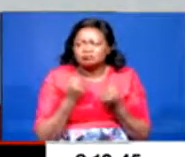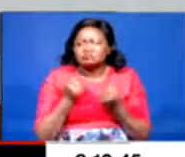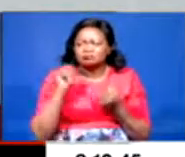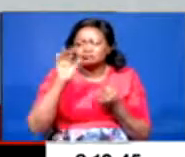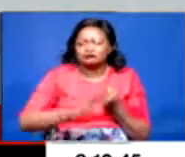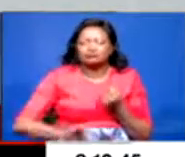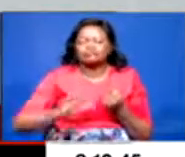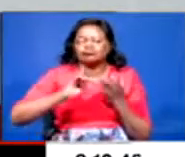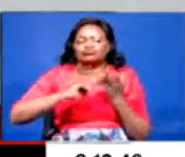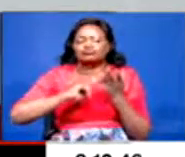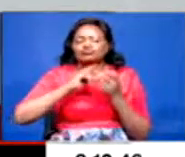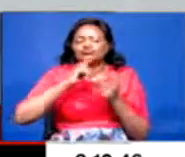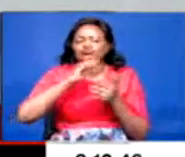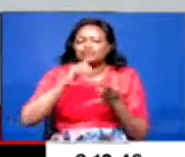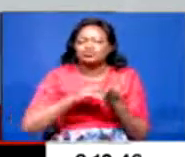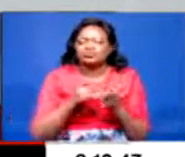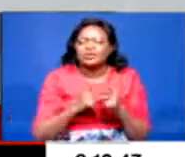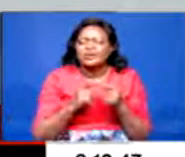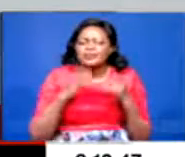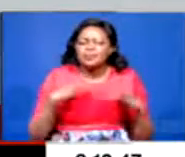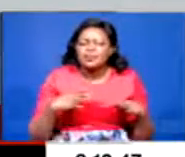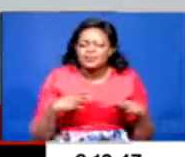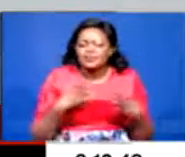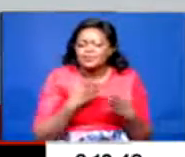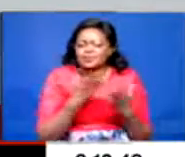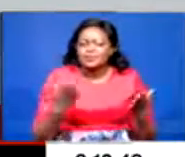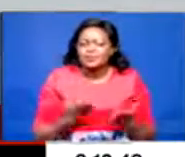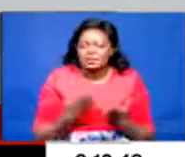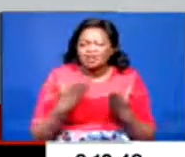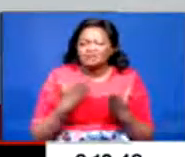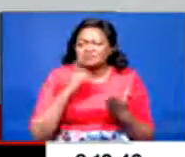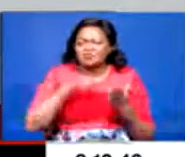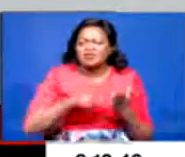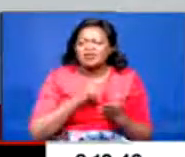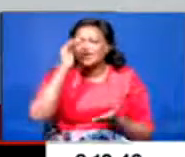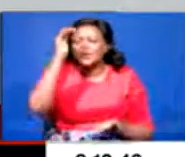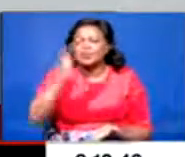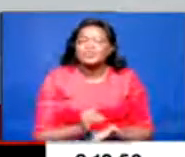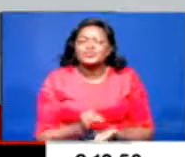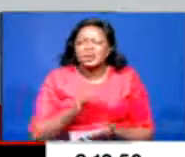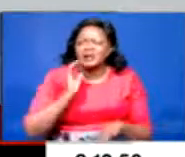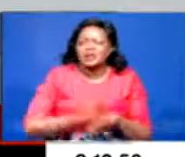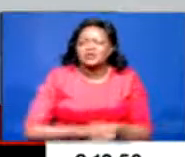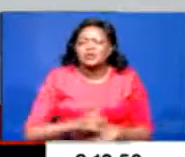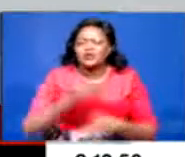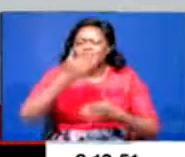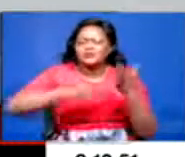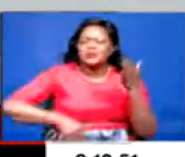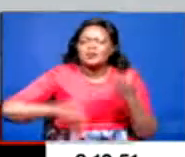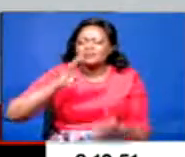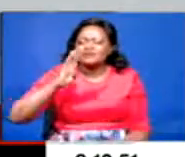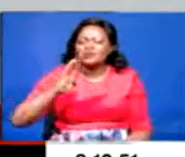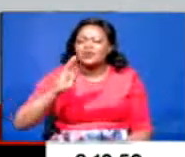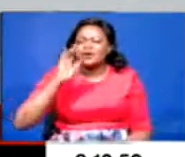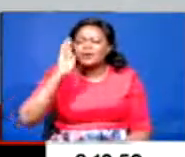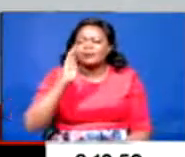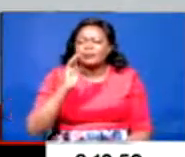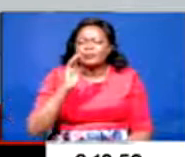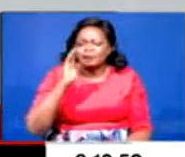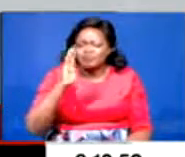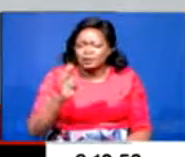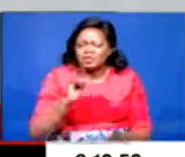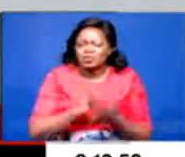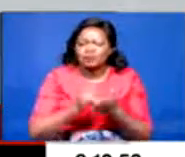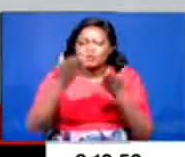tallying center, human error there has been minimized by auto-generating a Form 34B, which now shall be brought to Chebukati. Now he'll have